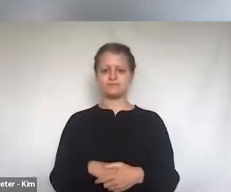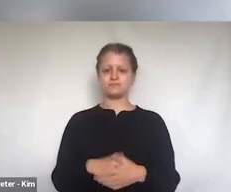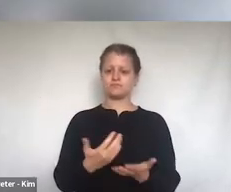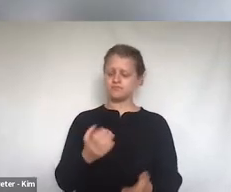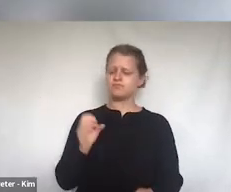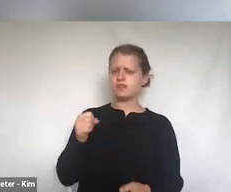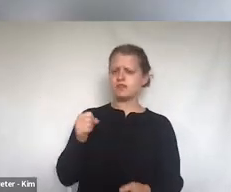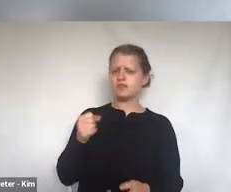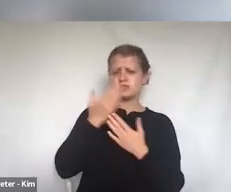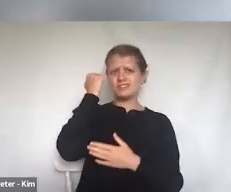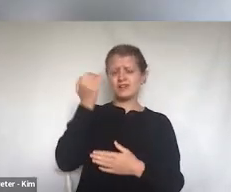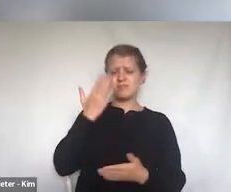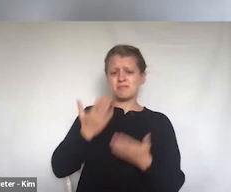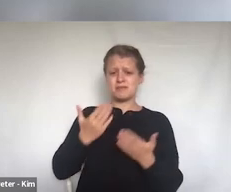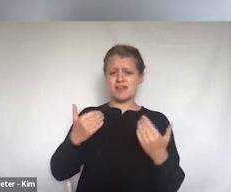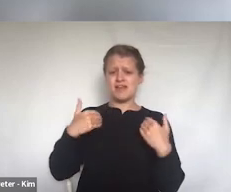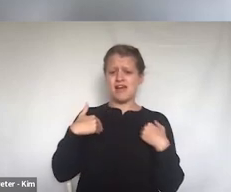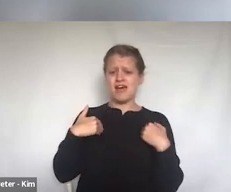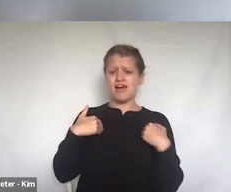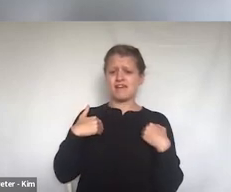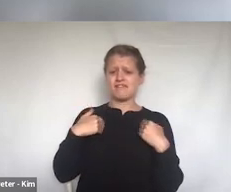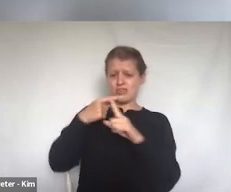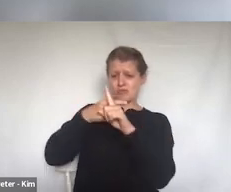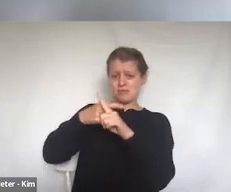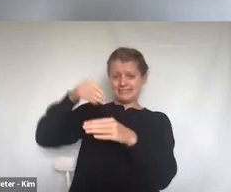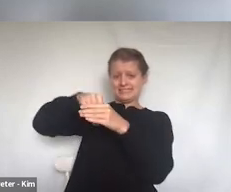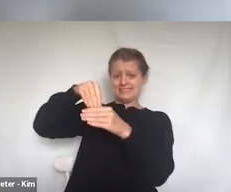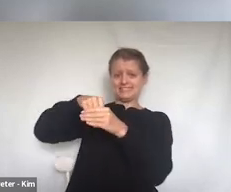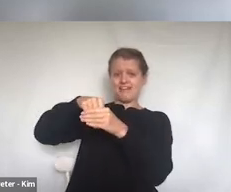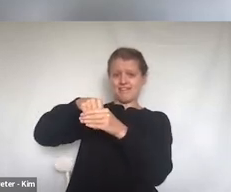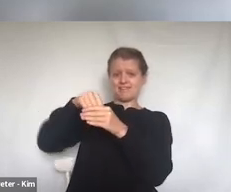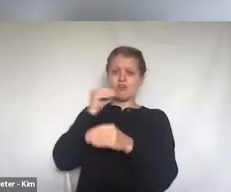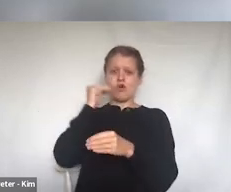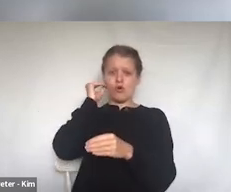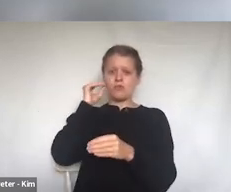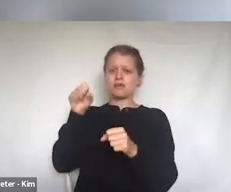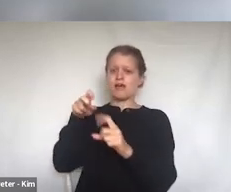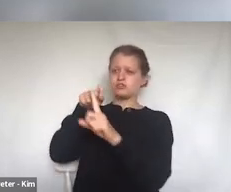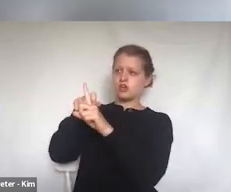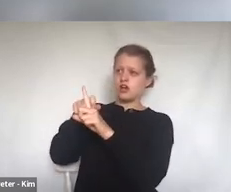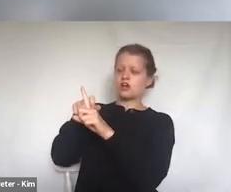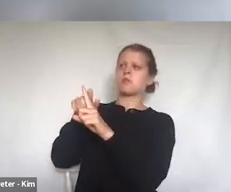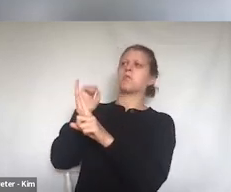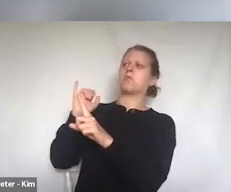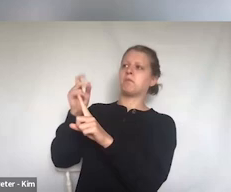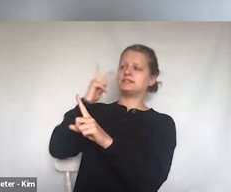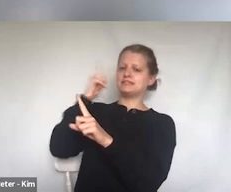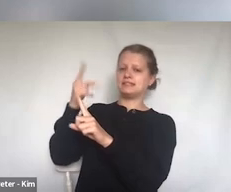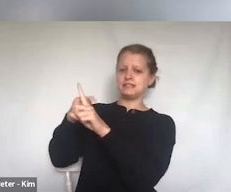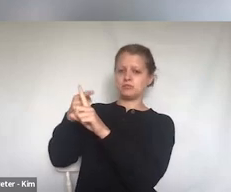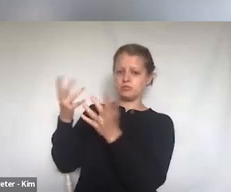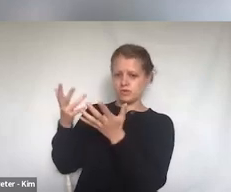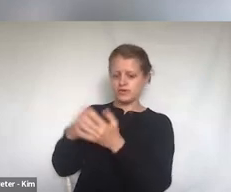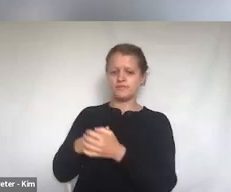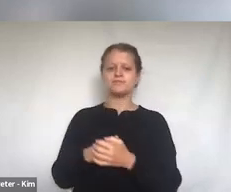have a thermometer of some sort in our indoor spaces so we can be checking in on those temperatures. I love